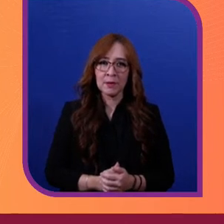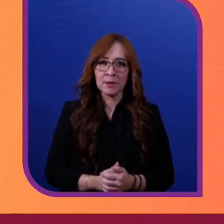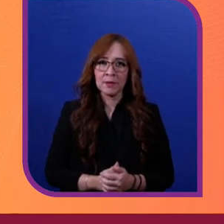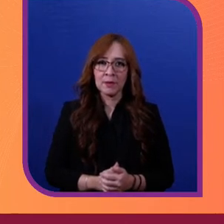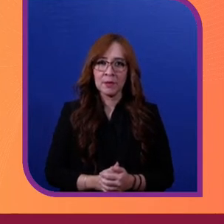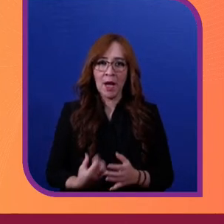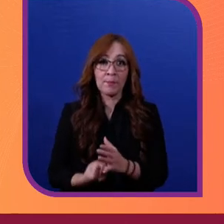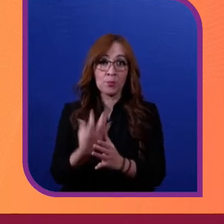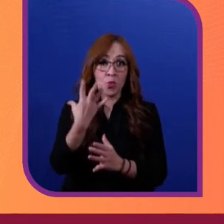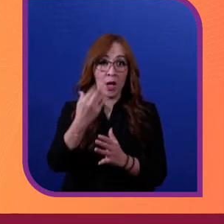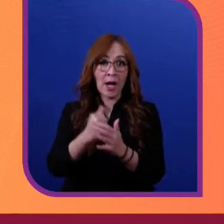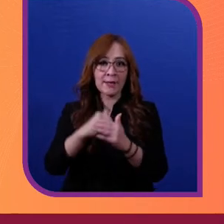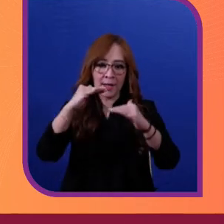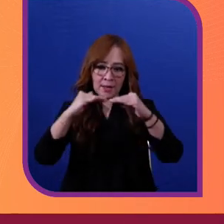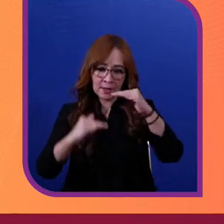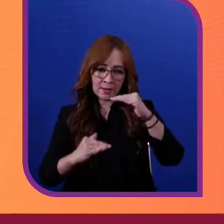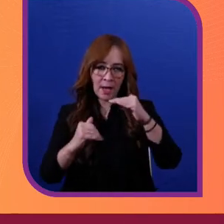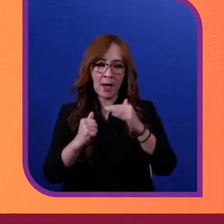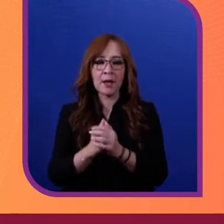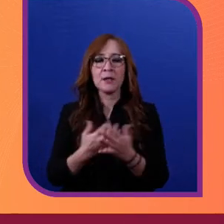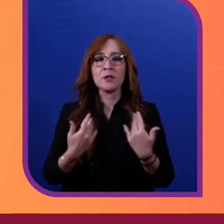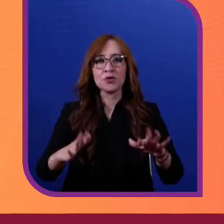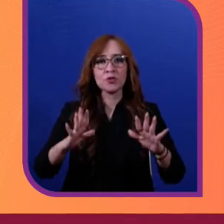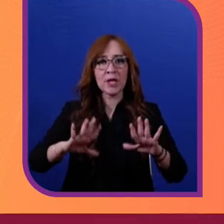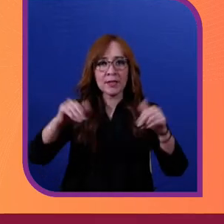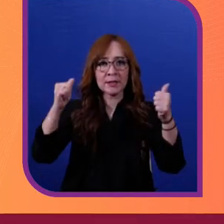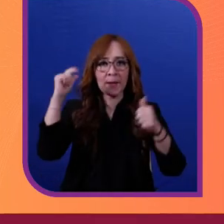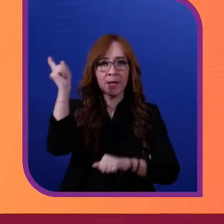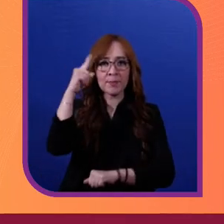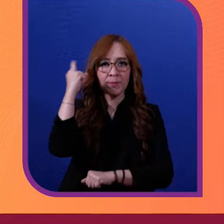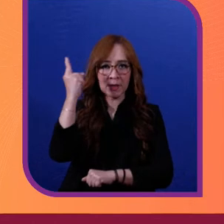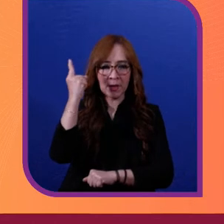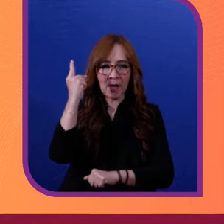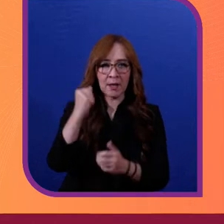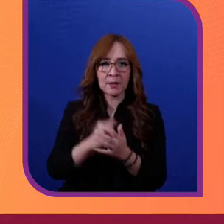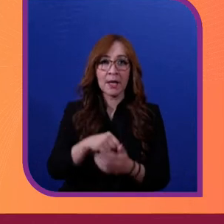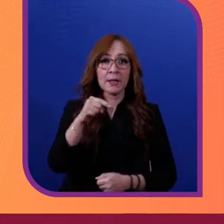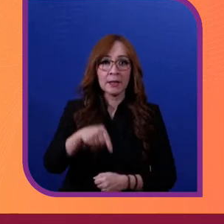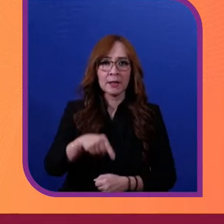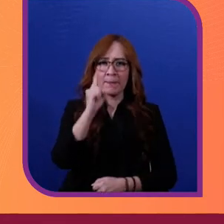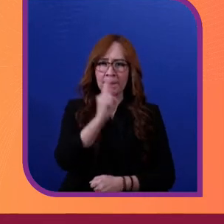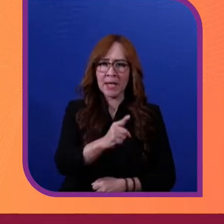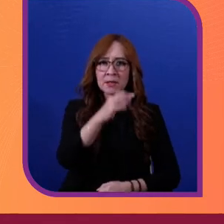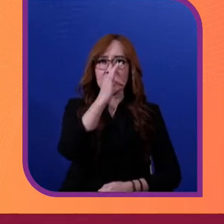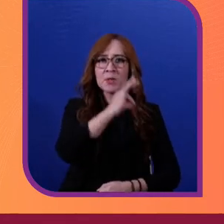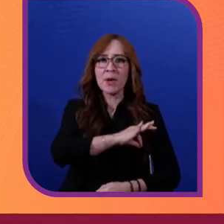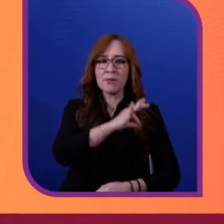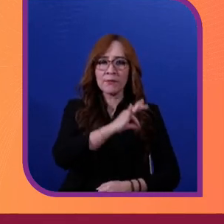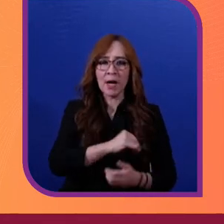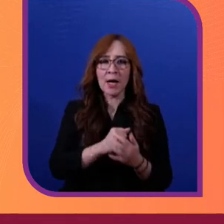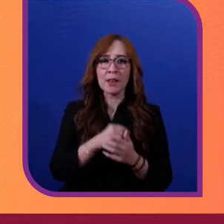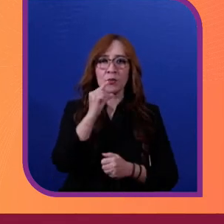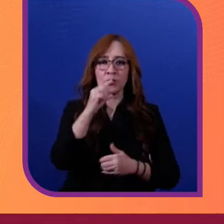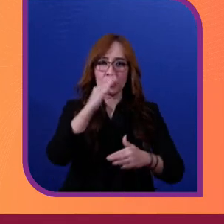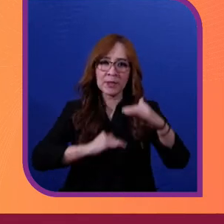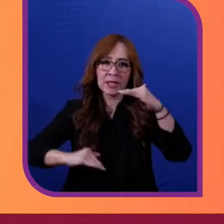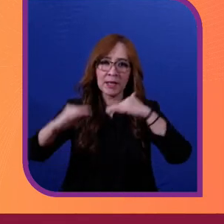the dapet at of local Banks work Greenland grenoble